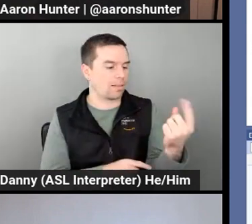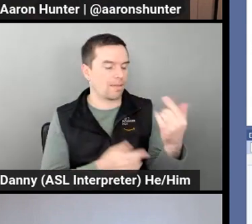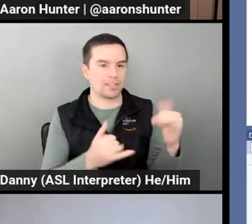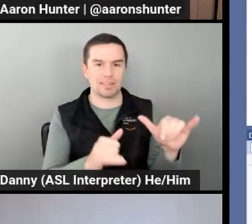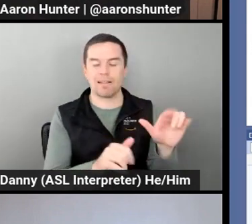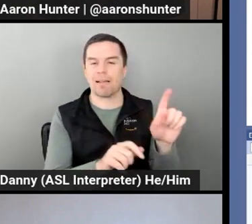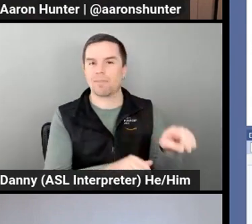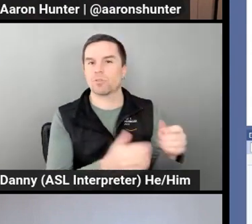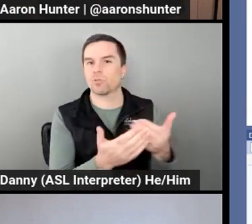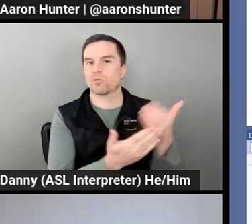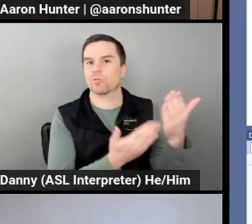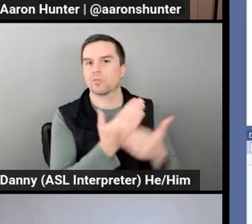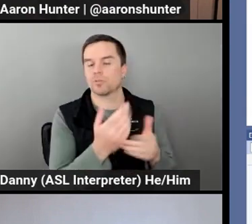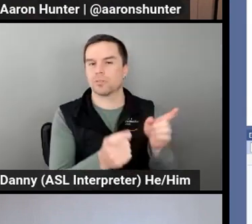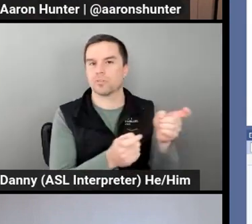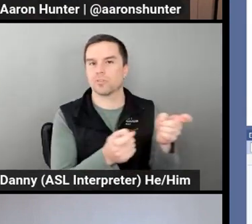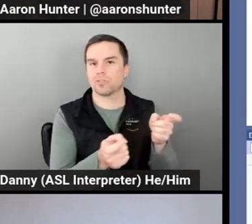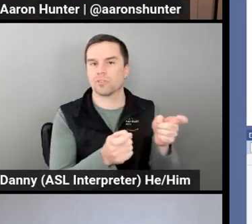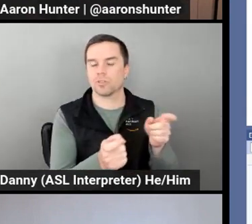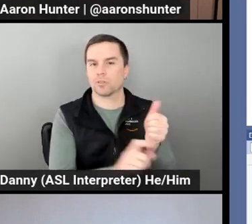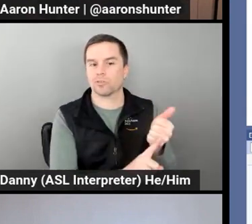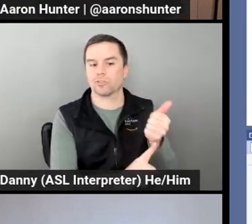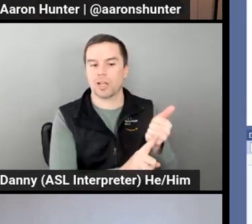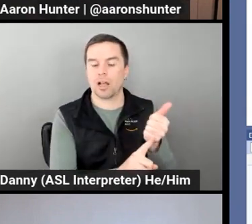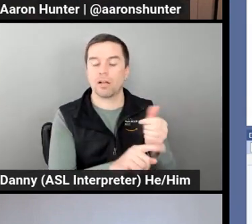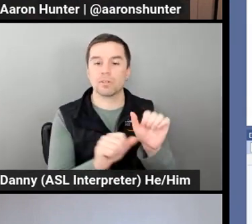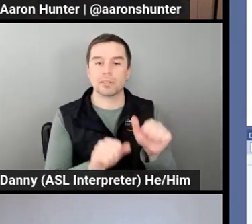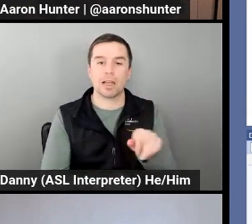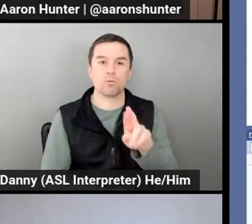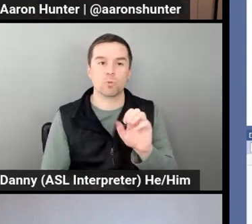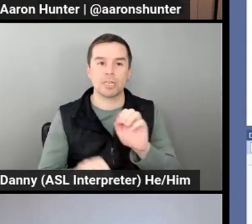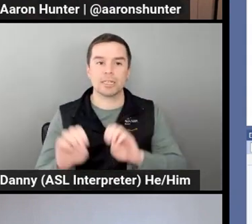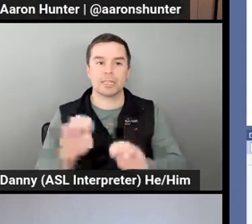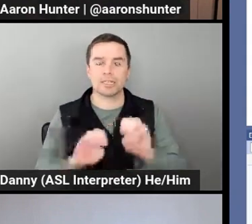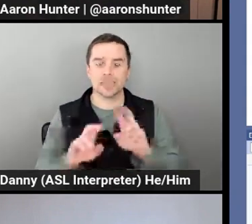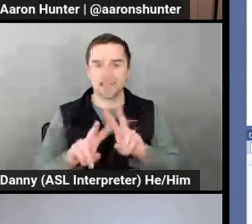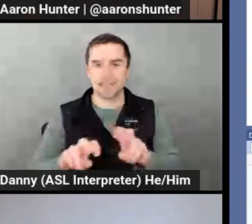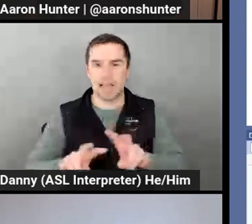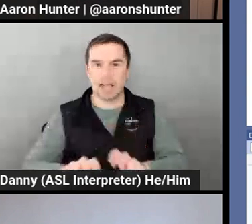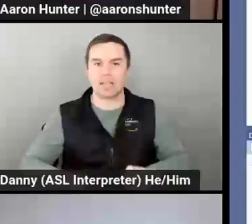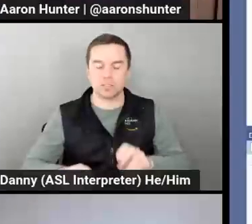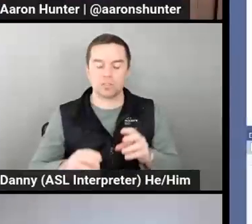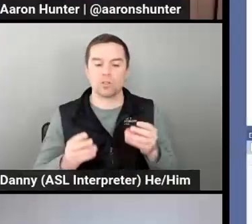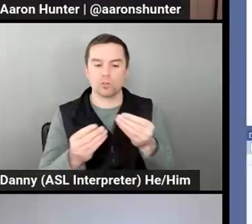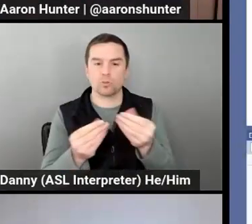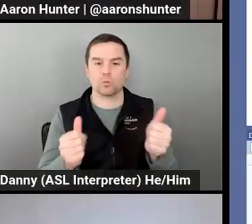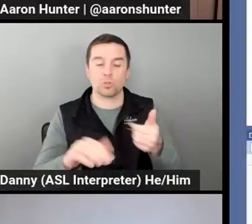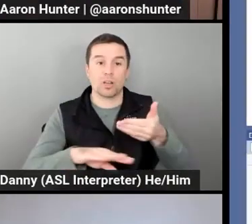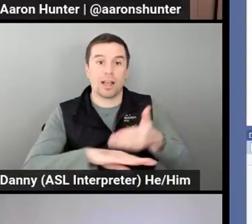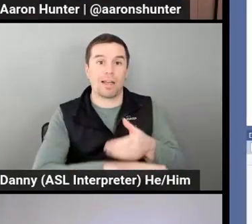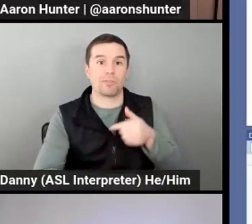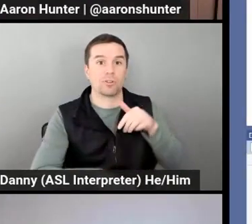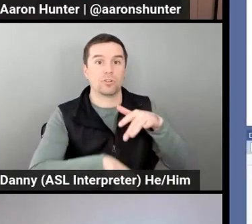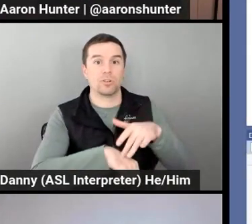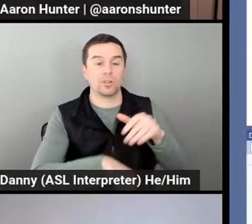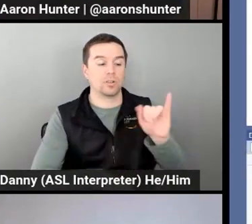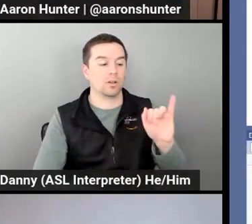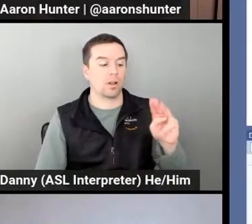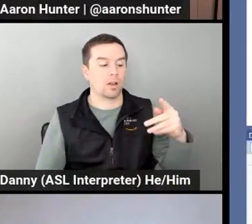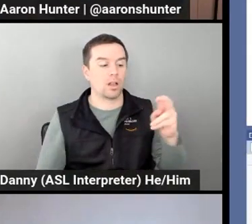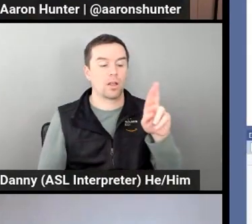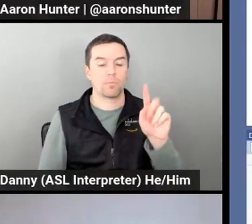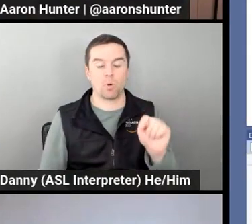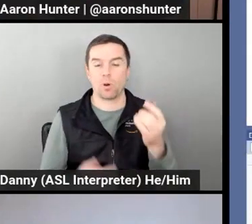yourself. So you can reassess the solution after you'd hit the porting, and it will update the numbers to only call out now the